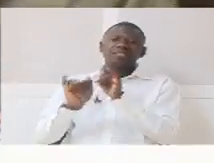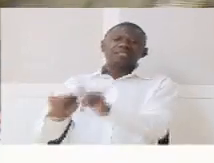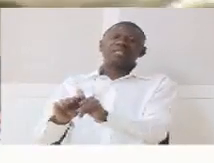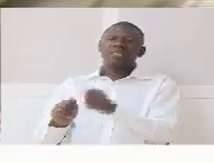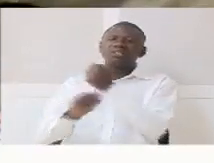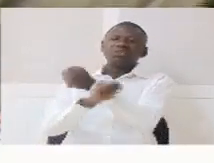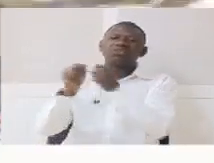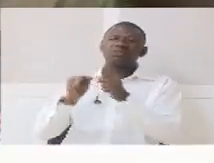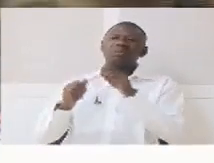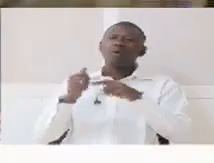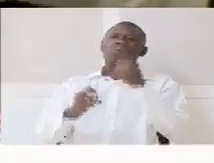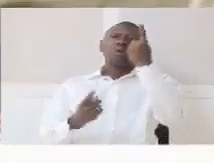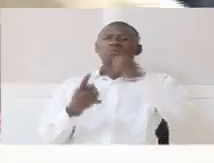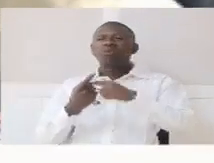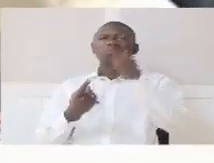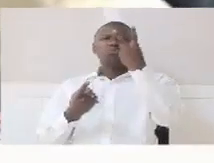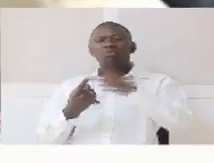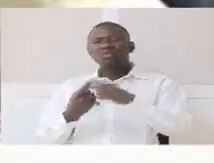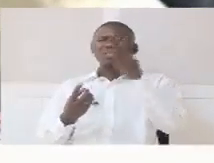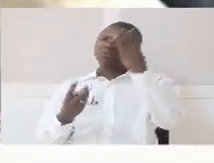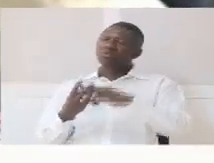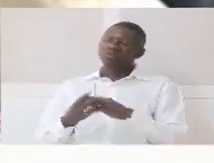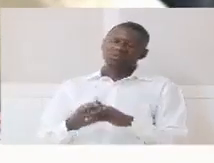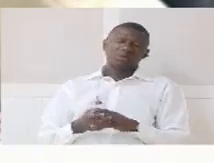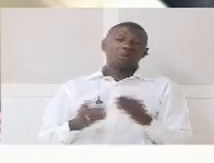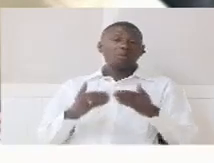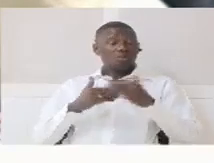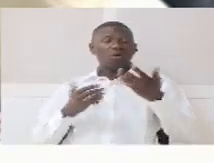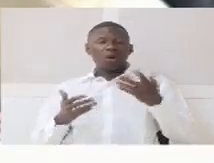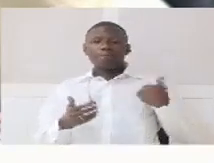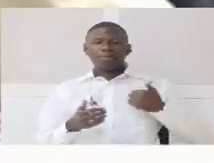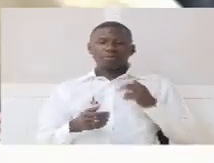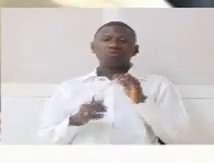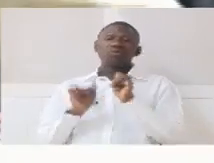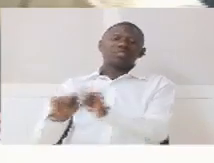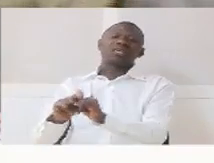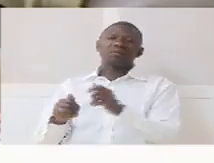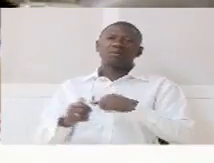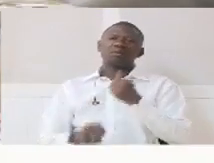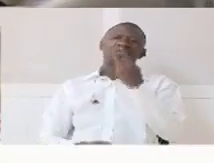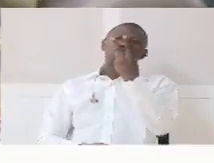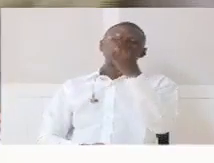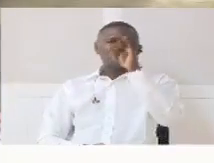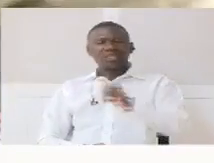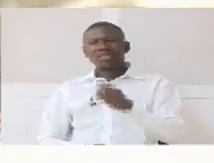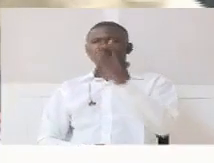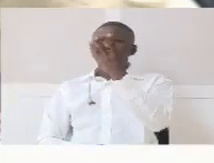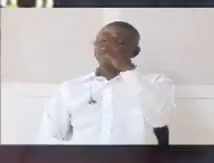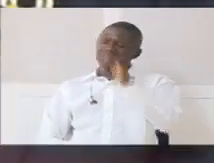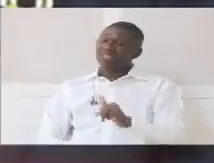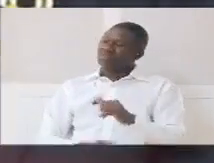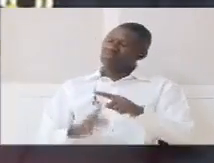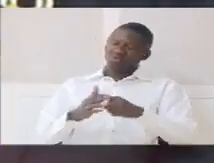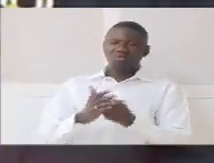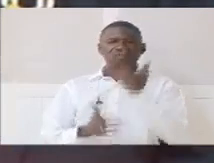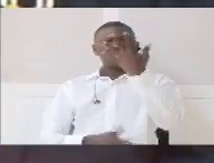3 months. 2 years, 3 years, 5 years. Much more people have been there for 2 to 5 years. Obviously, health condition will deteriorate already.